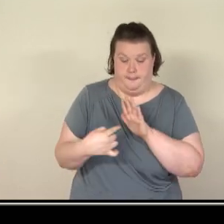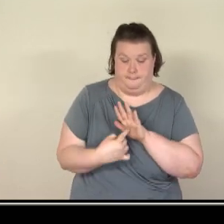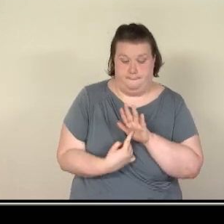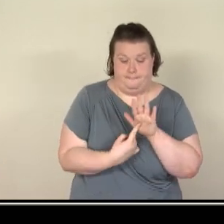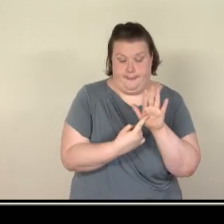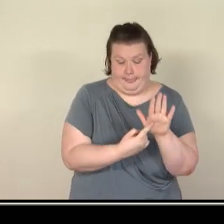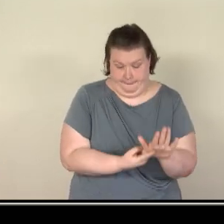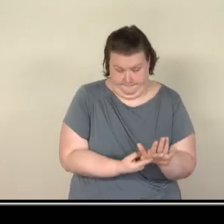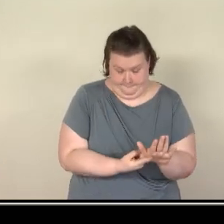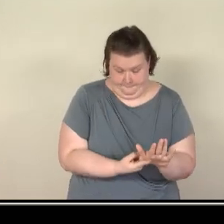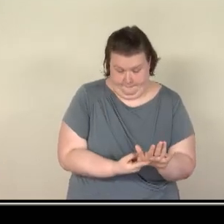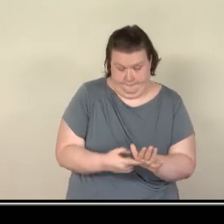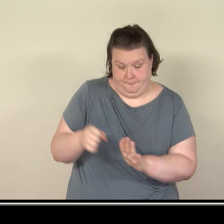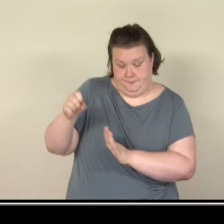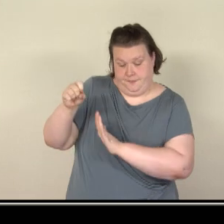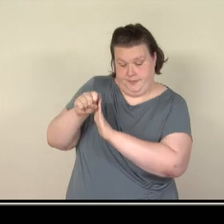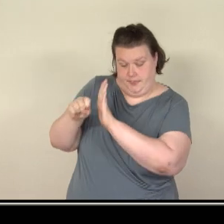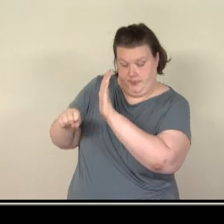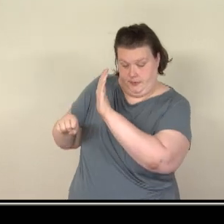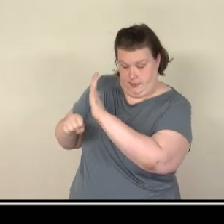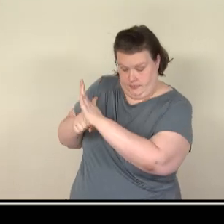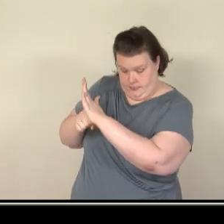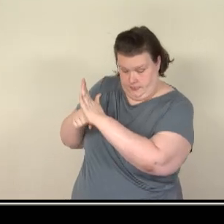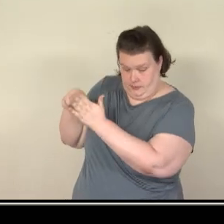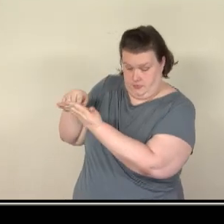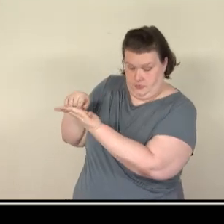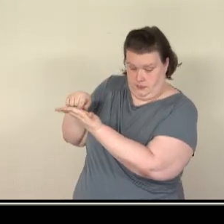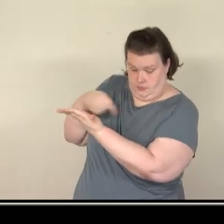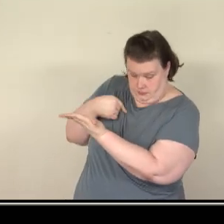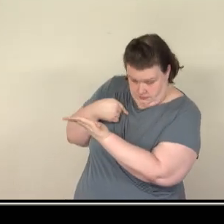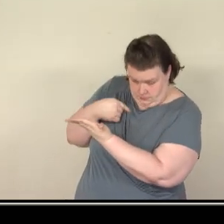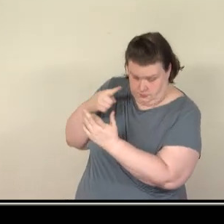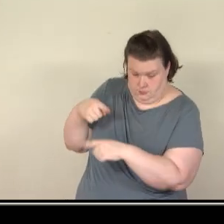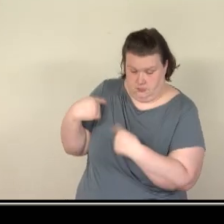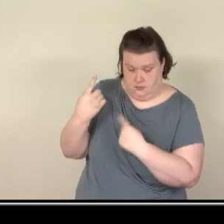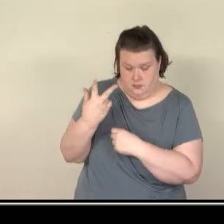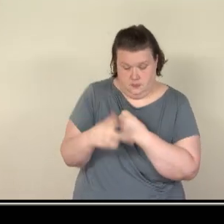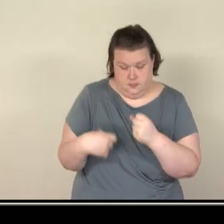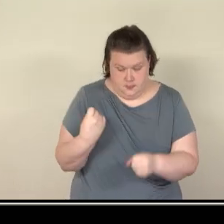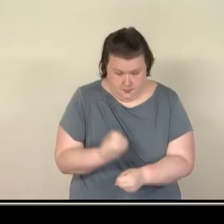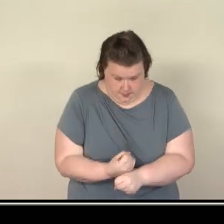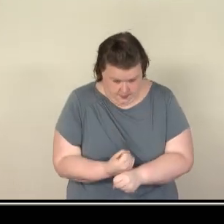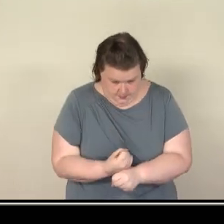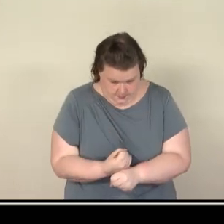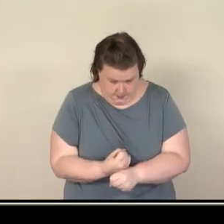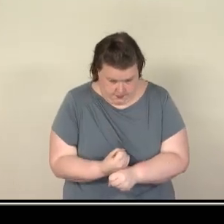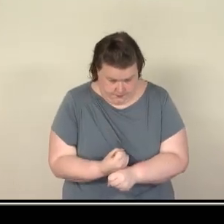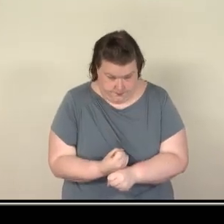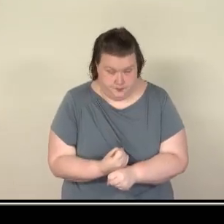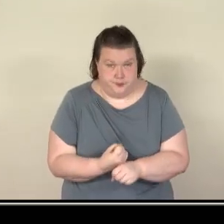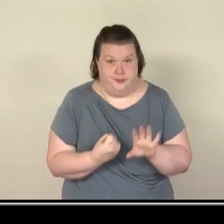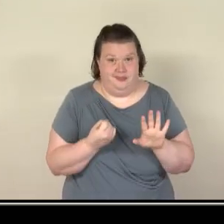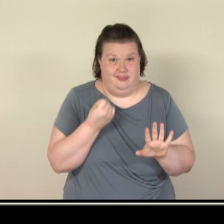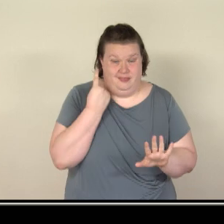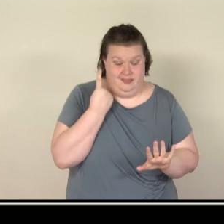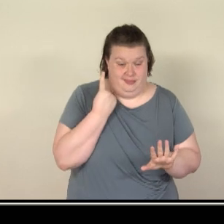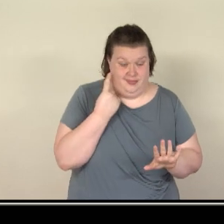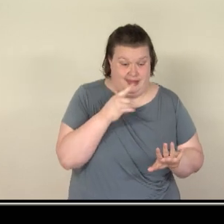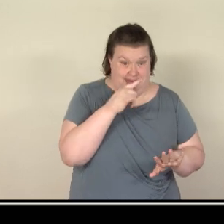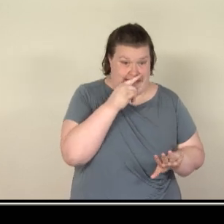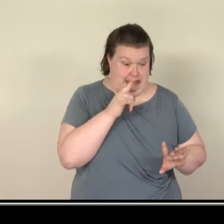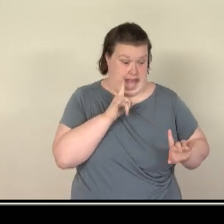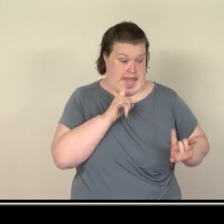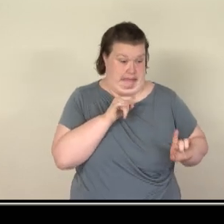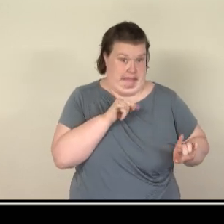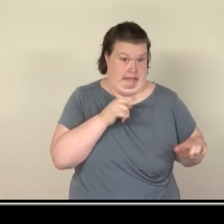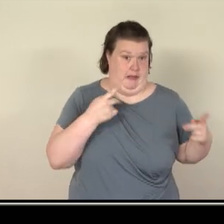given us, how they have held us harmless over the last 3 years when we didn't have kids